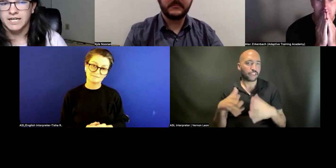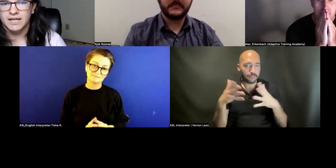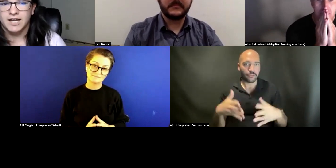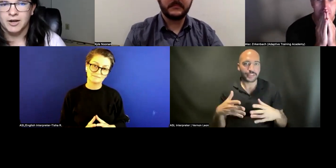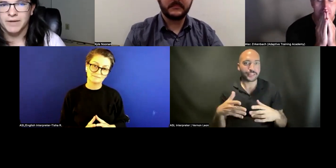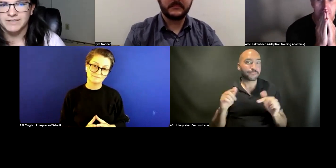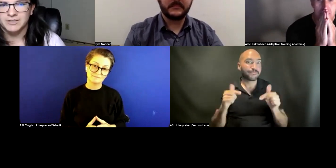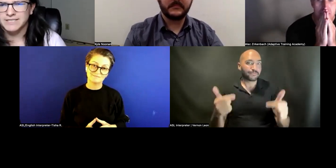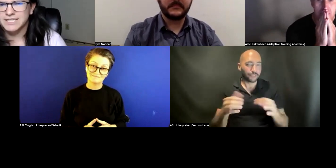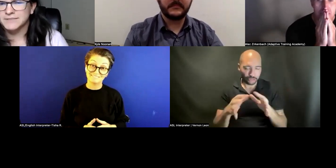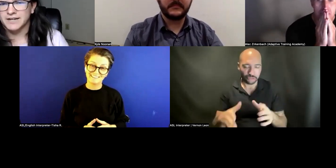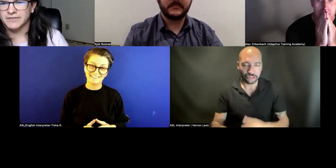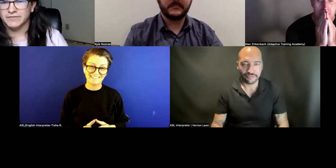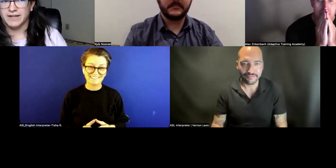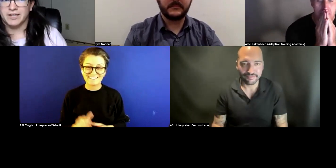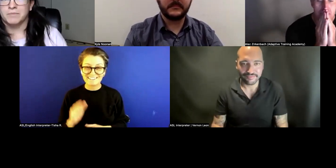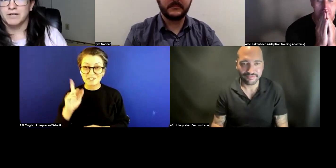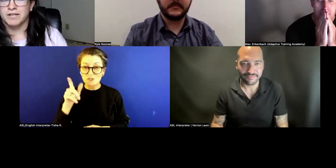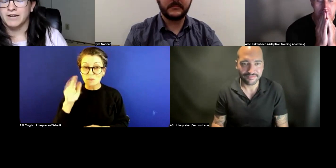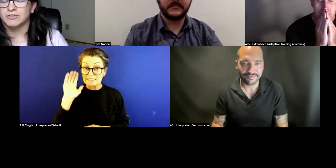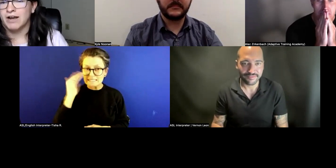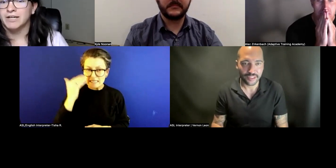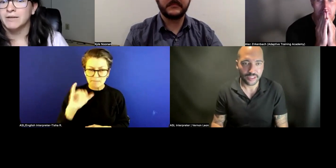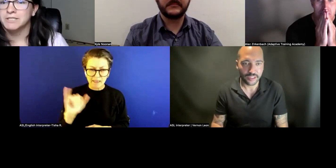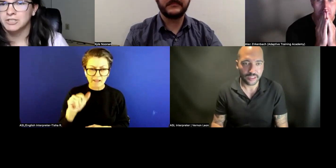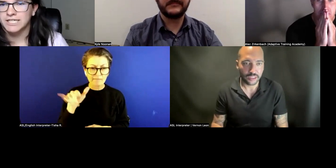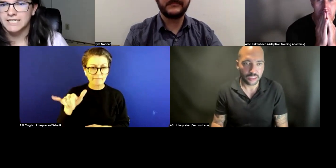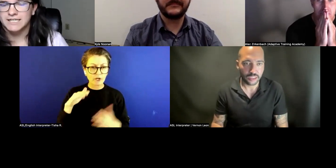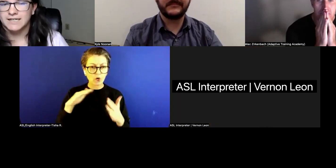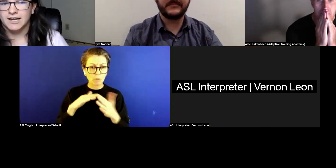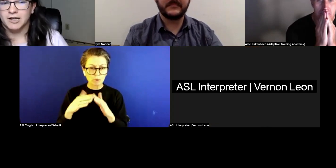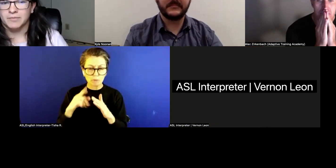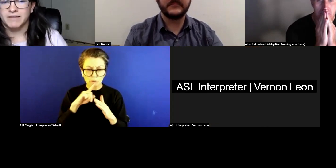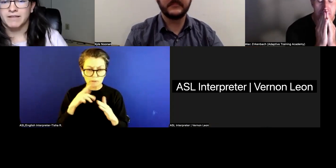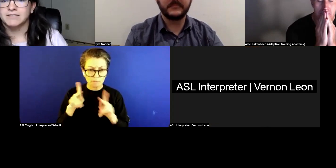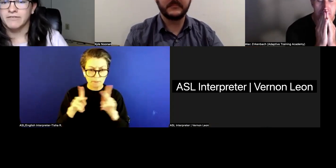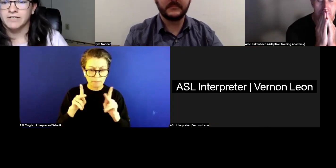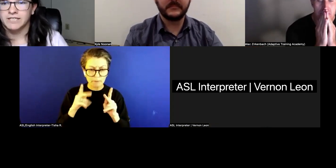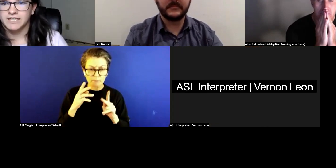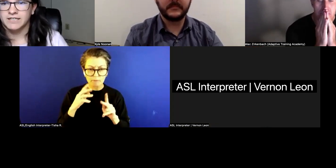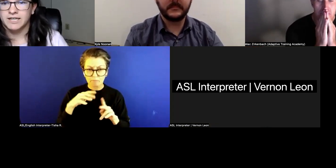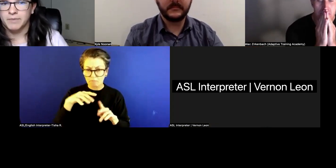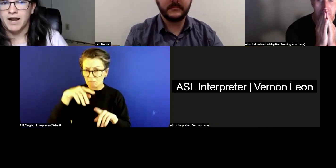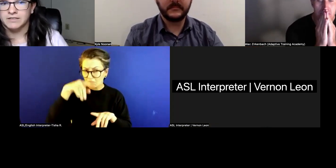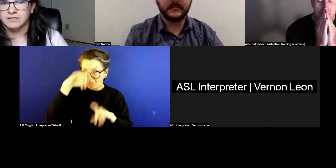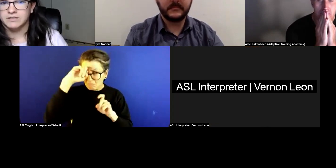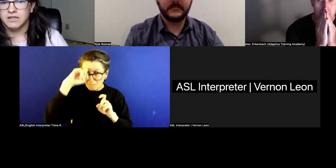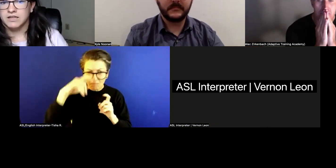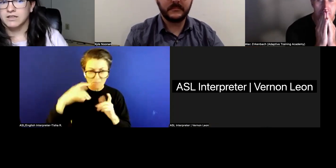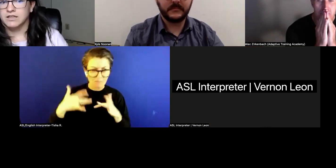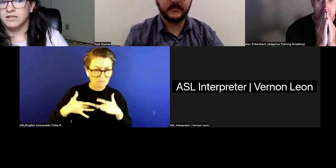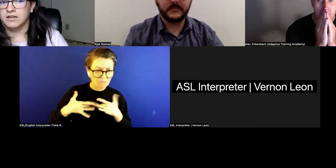American. And so it seems kind of like a community kind of shrouded in mystery. And that definitely